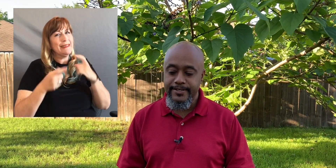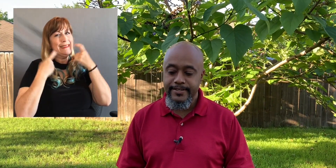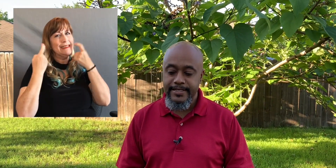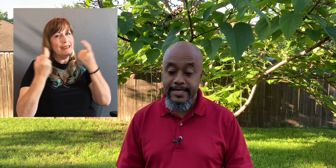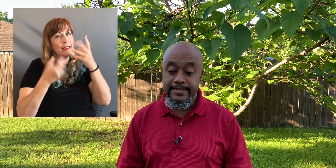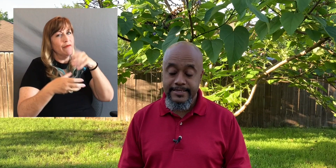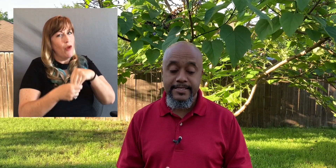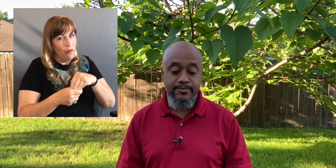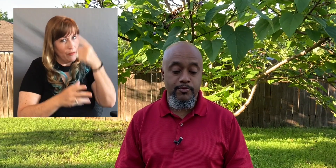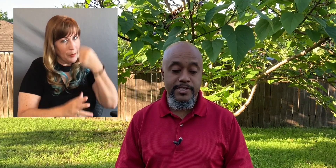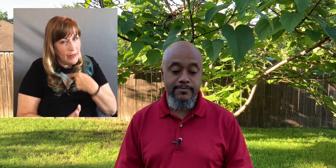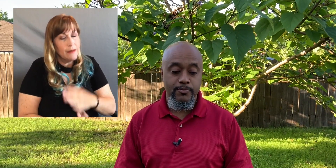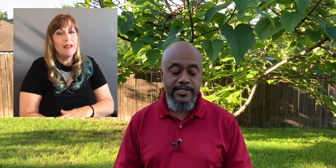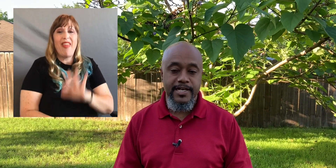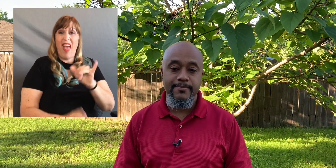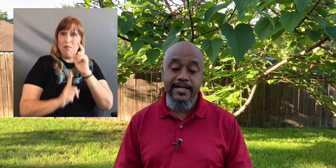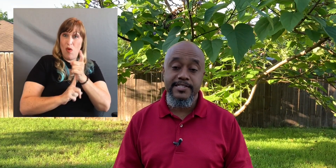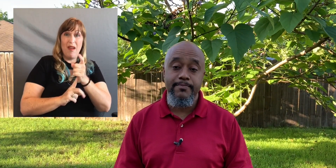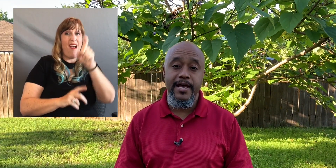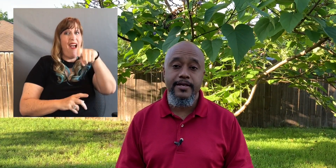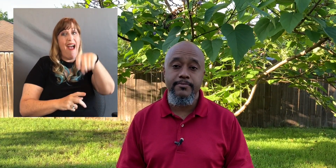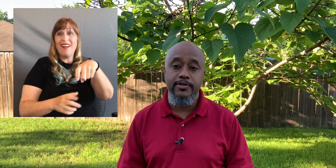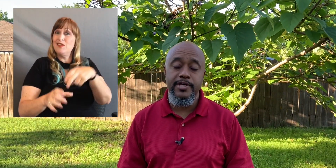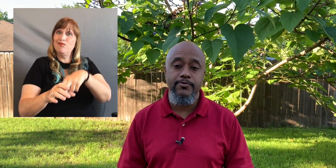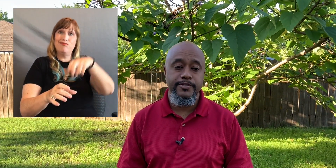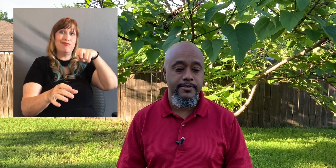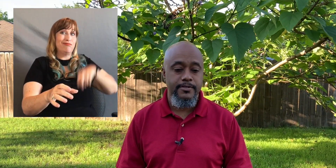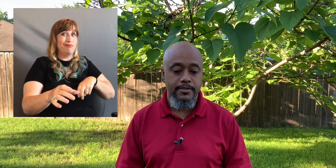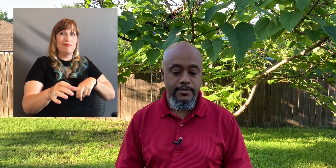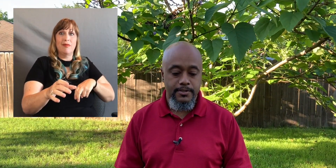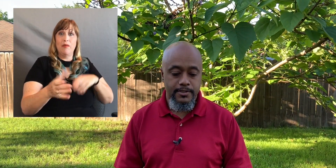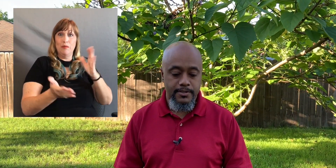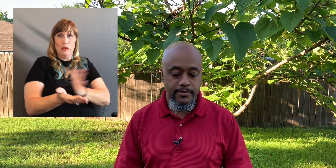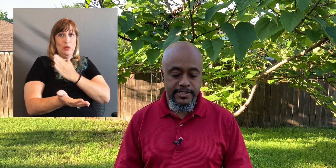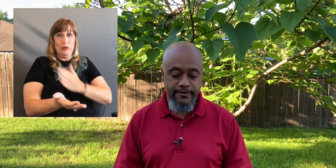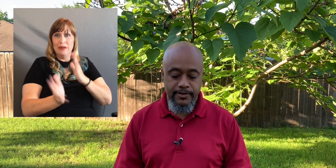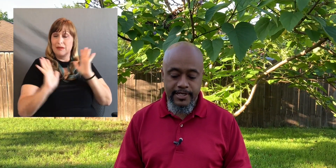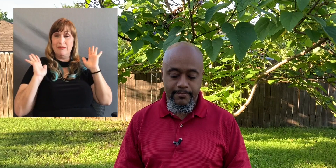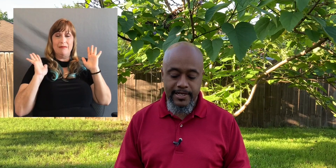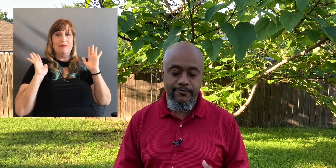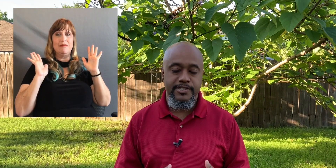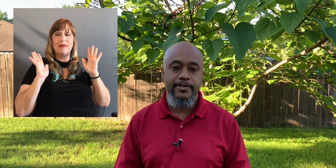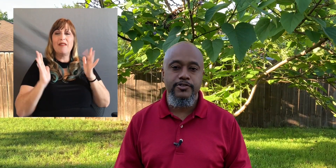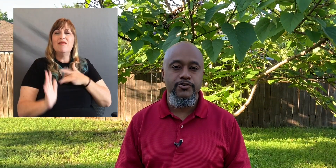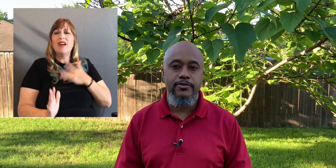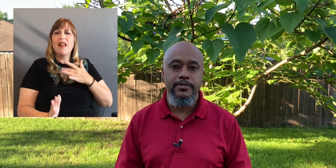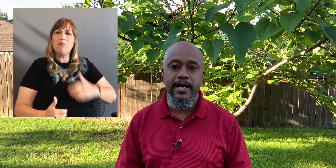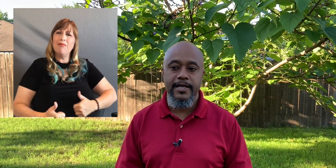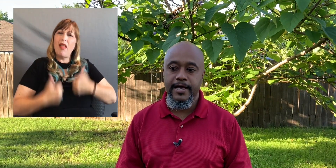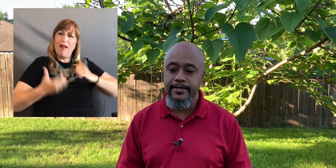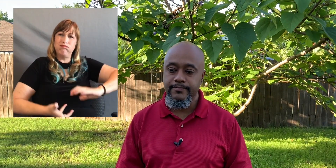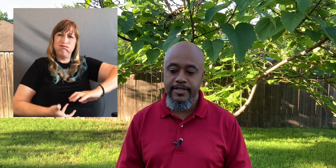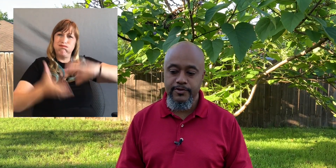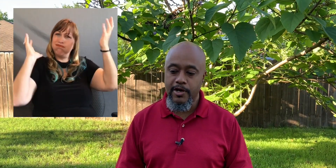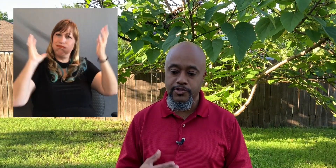And at this moment in time, I had to step back and be okay with it. You know, because I felt like my life was out of control.